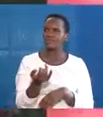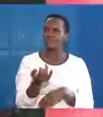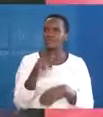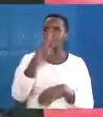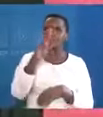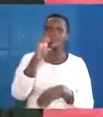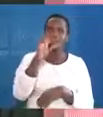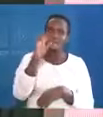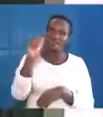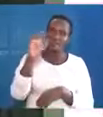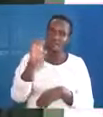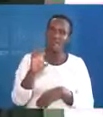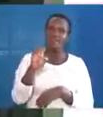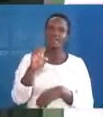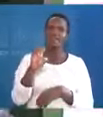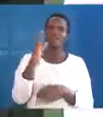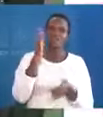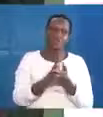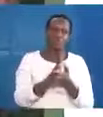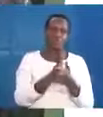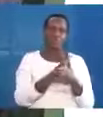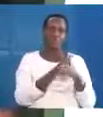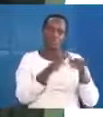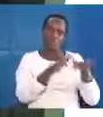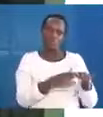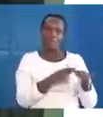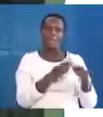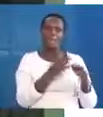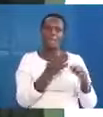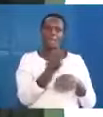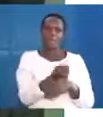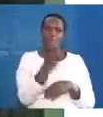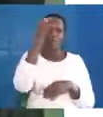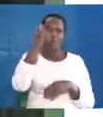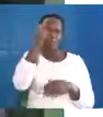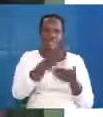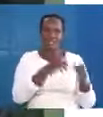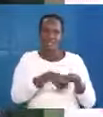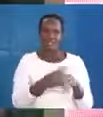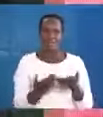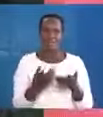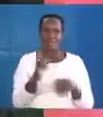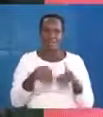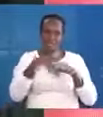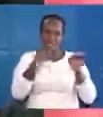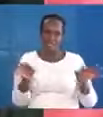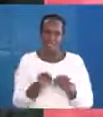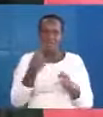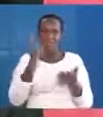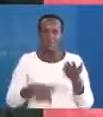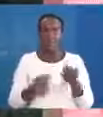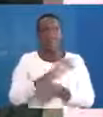because it was half time. Wachezaji wanarudi kwa kiwanja. Nobody can stop